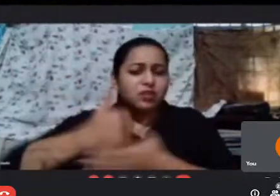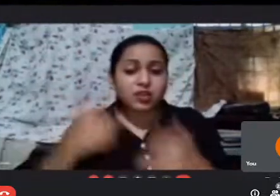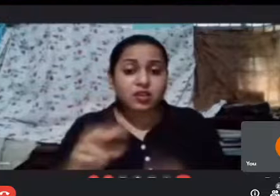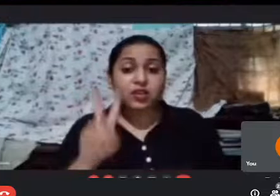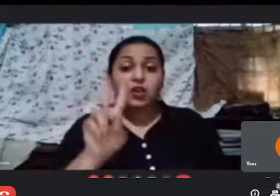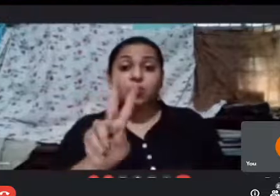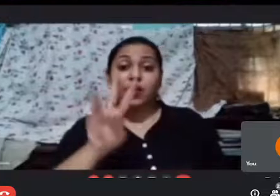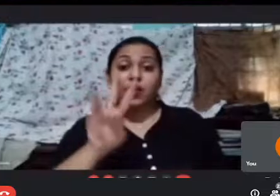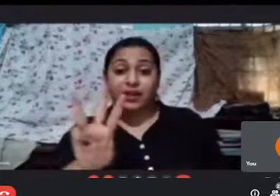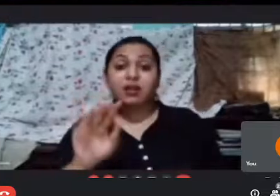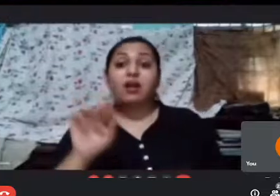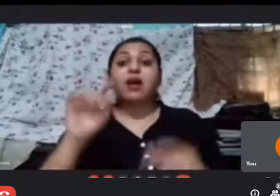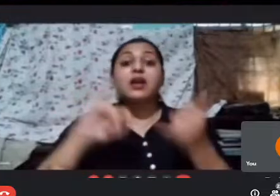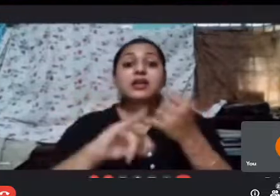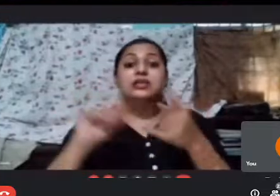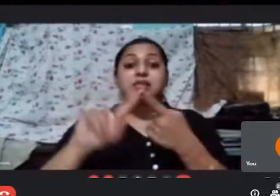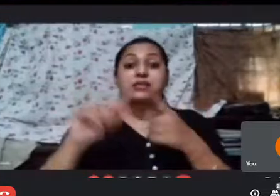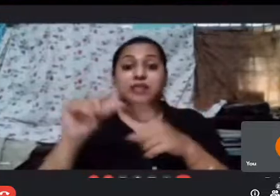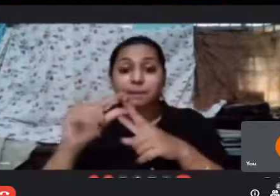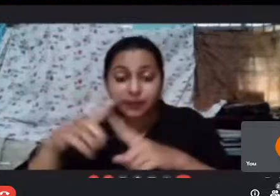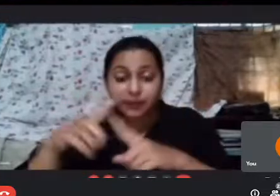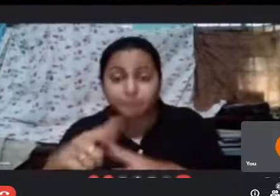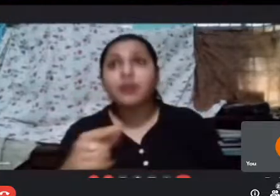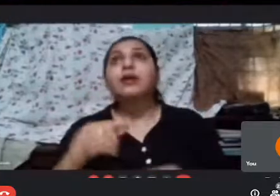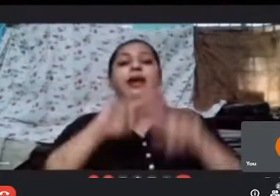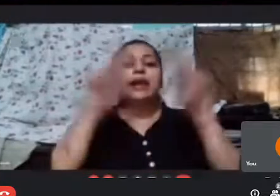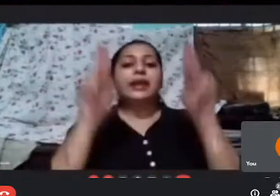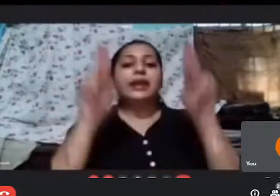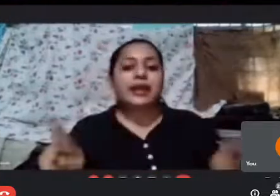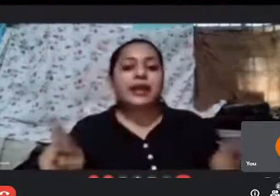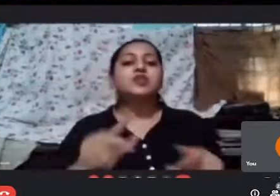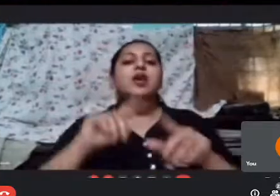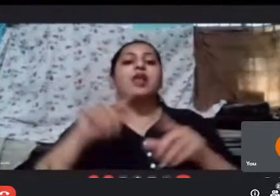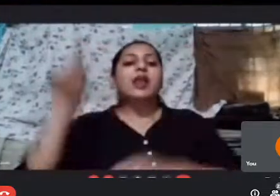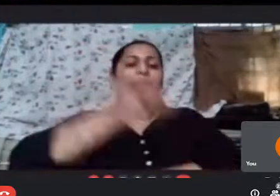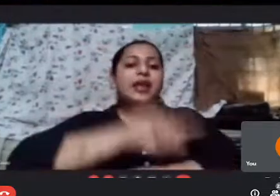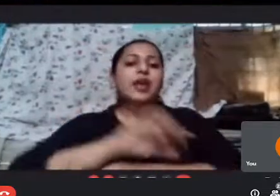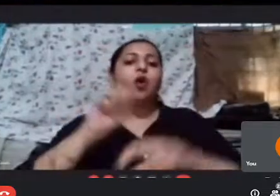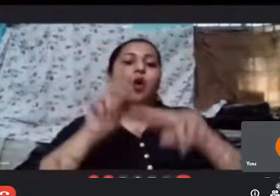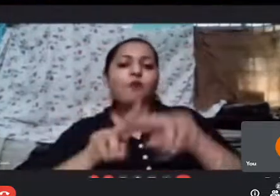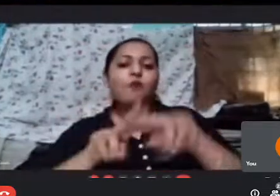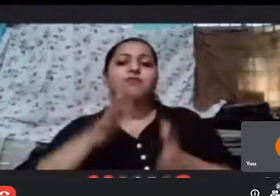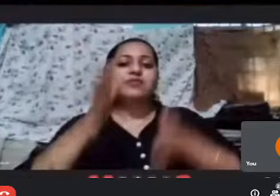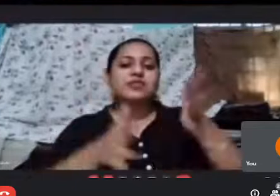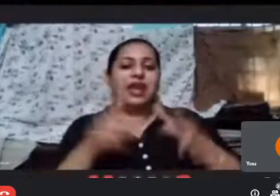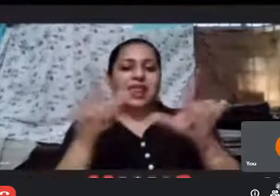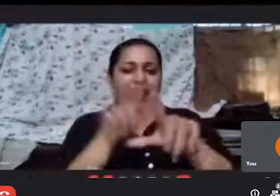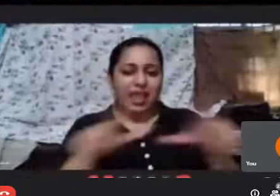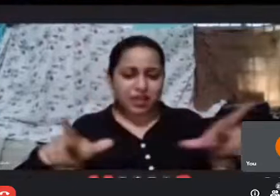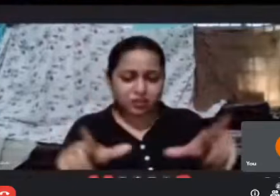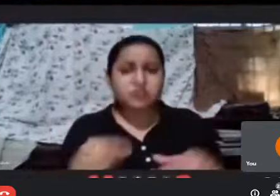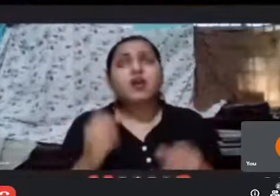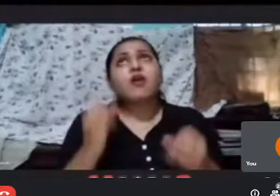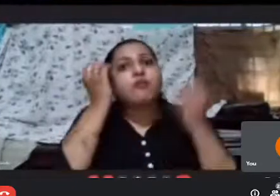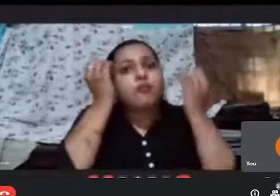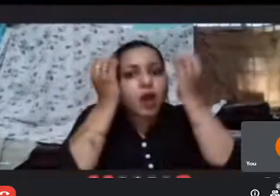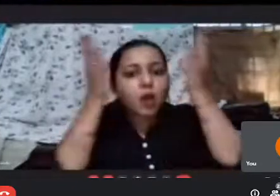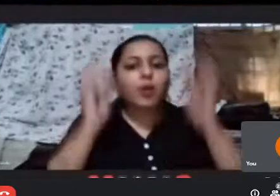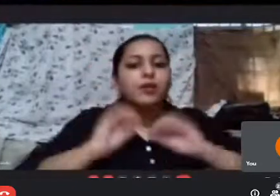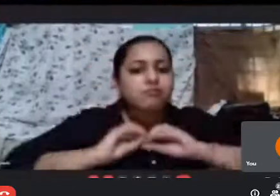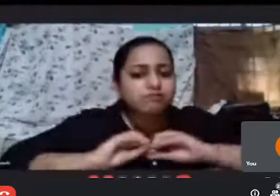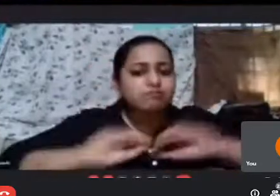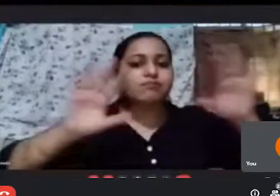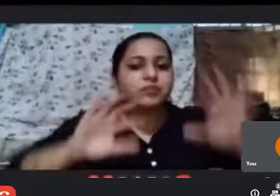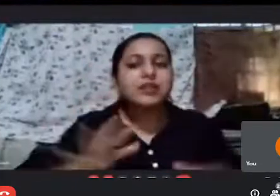as the International Day of Sign Languages in order to raise awareness of the importance of sign language and